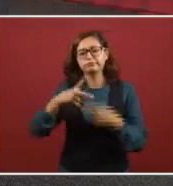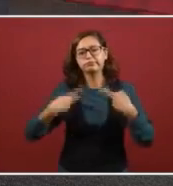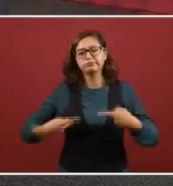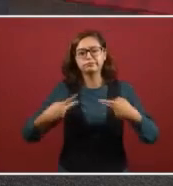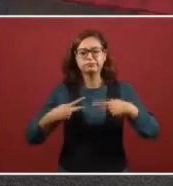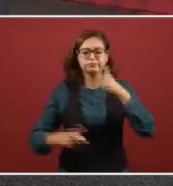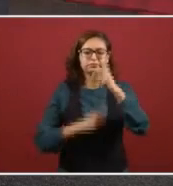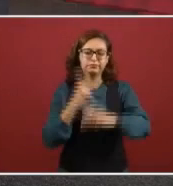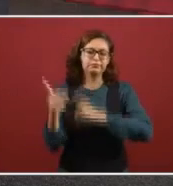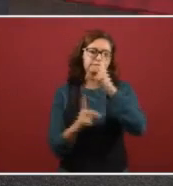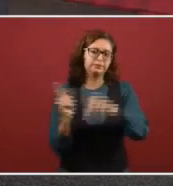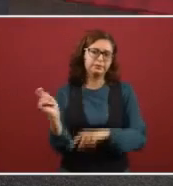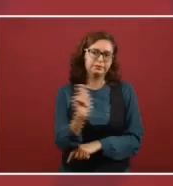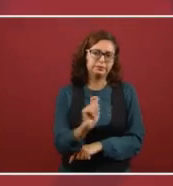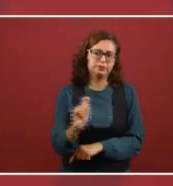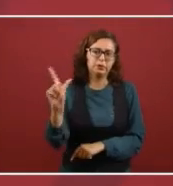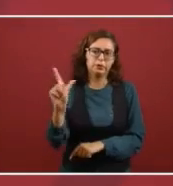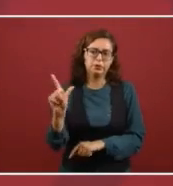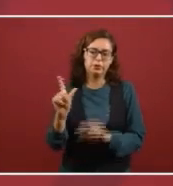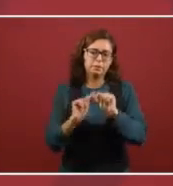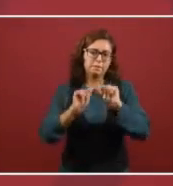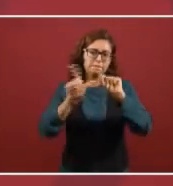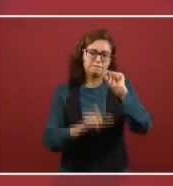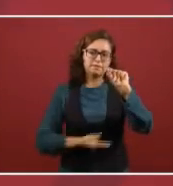athletes that are representing us